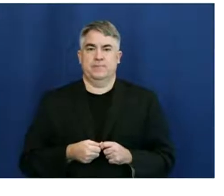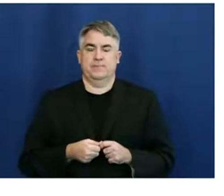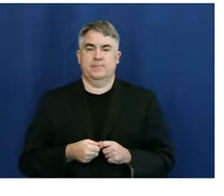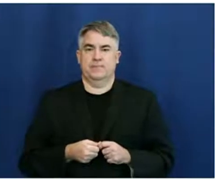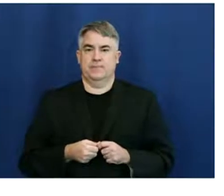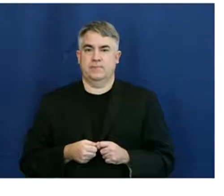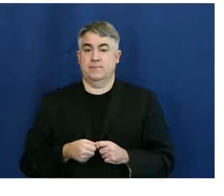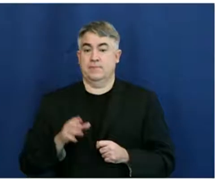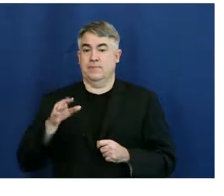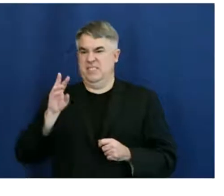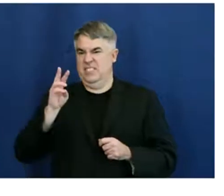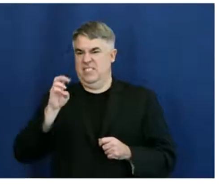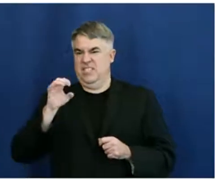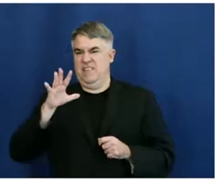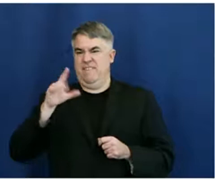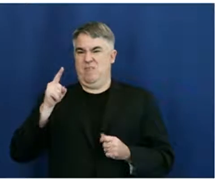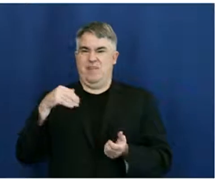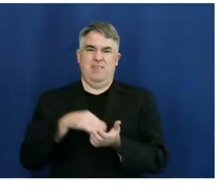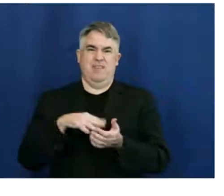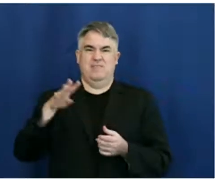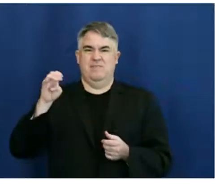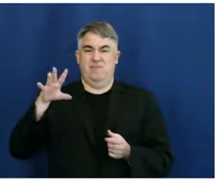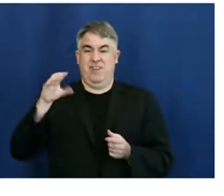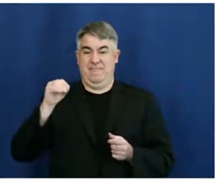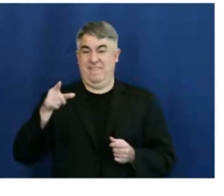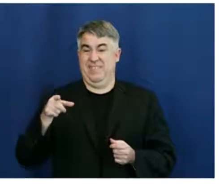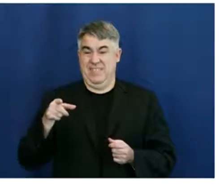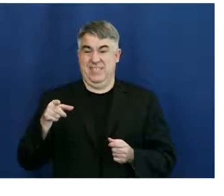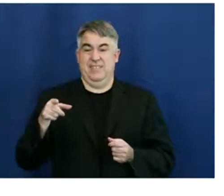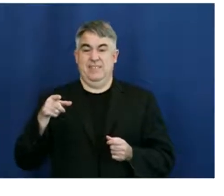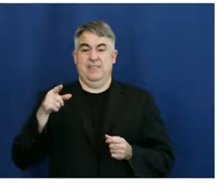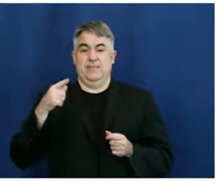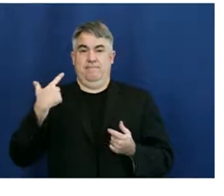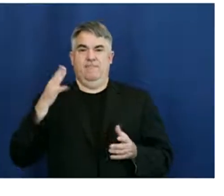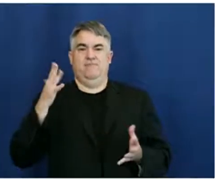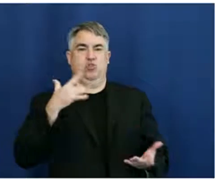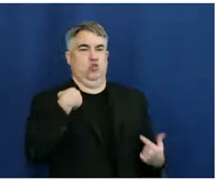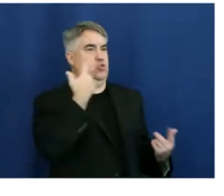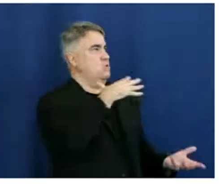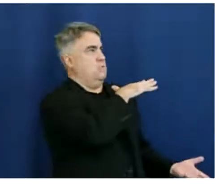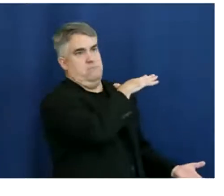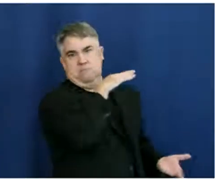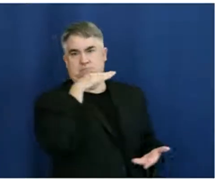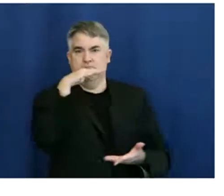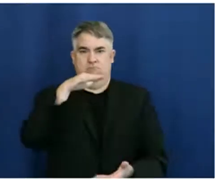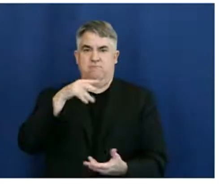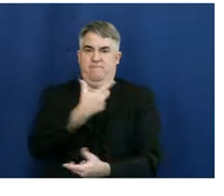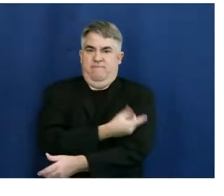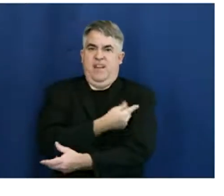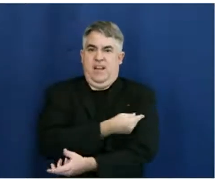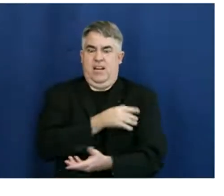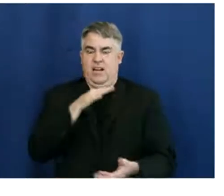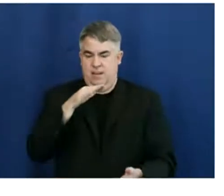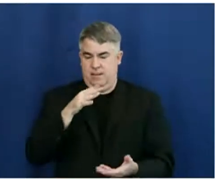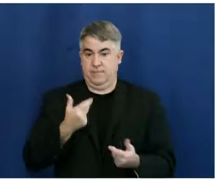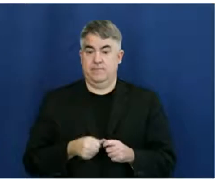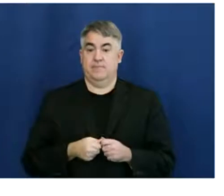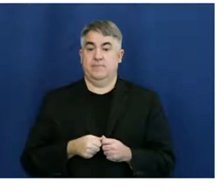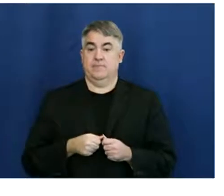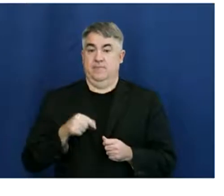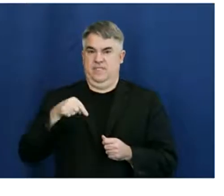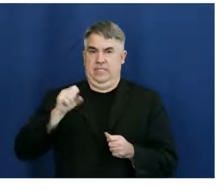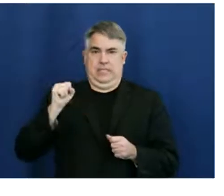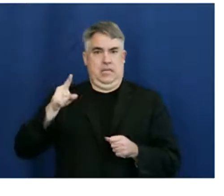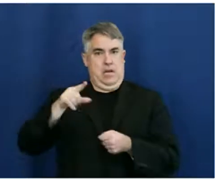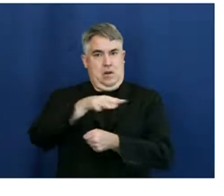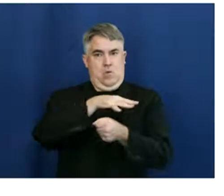the 651,450 is the total doses that have been received into the region. This is what has physically shown up in